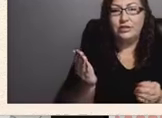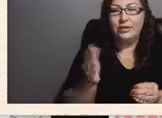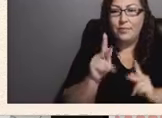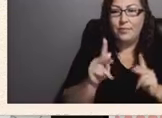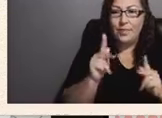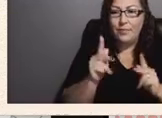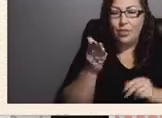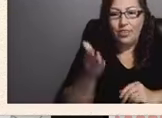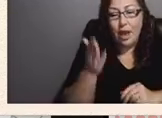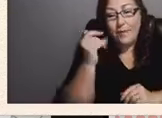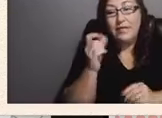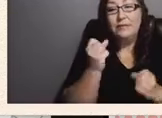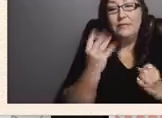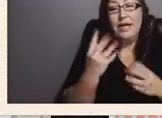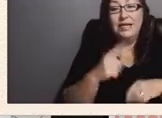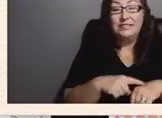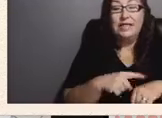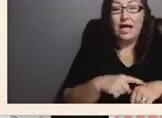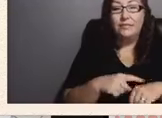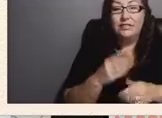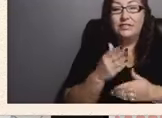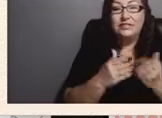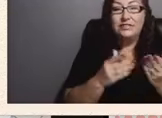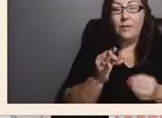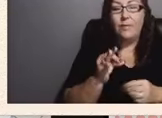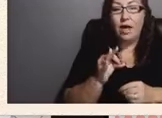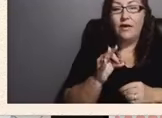lot of times some of the